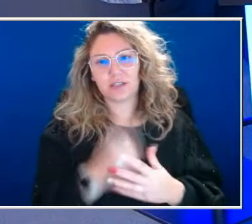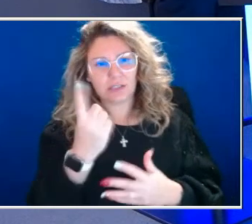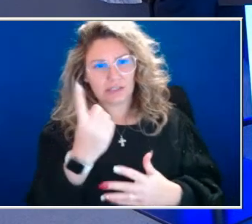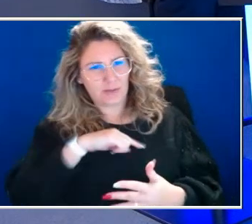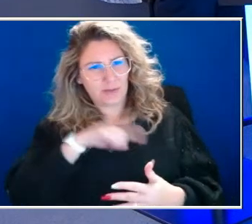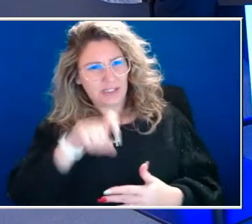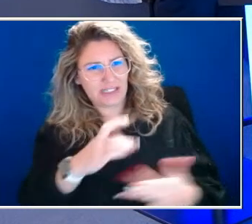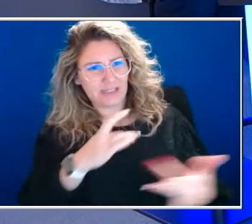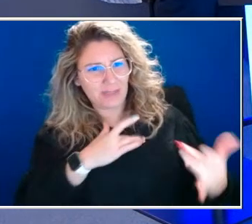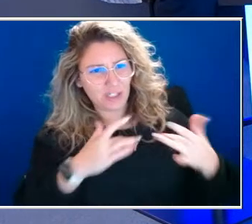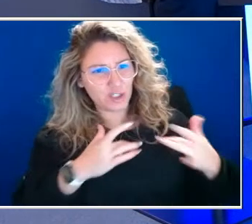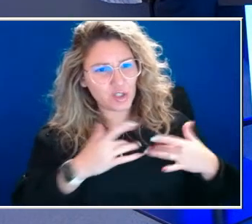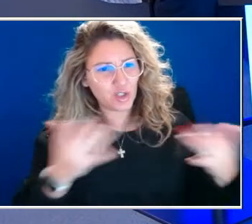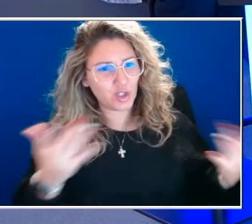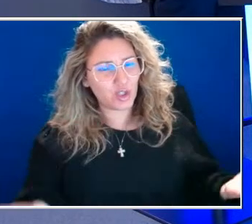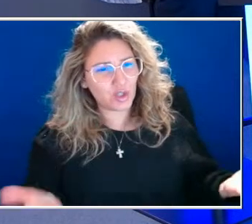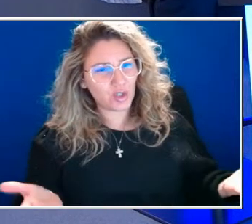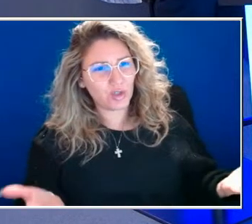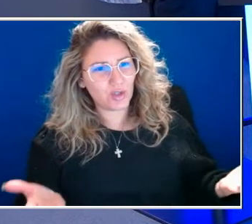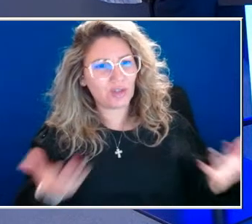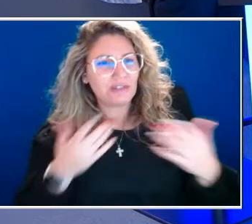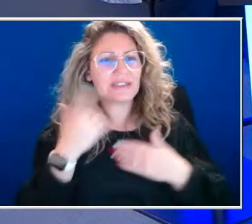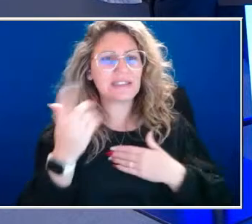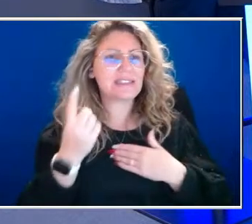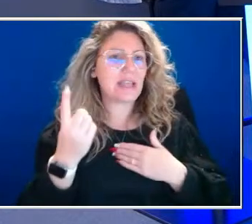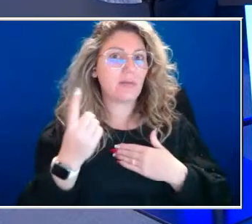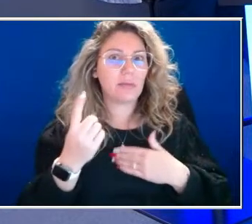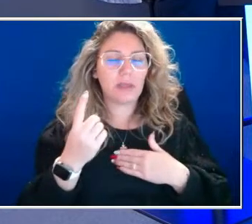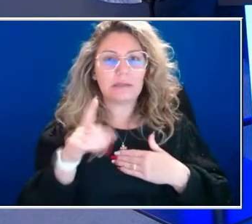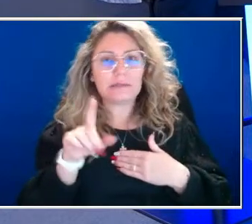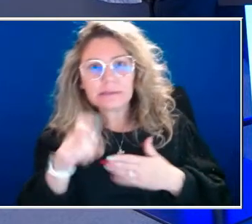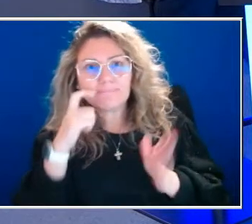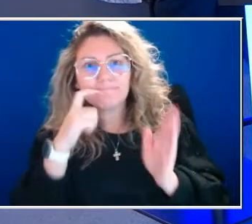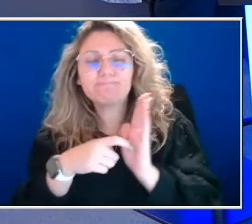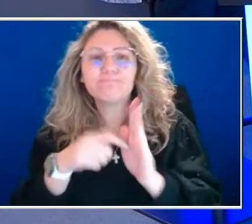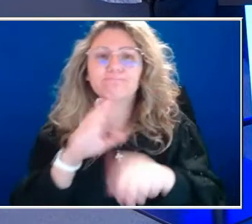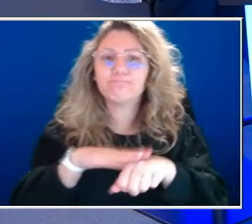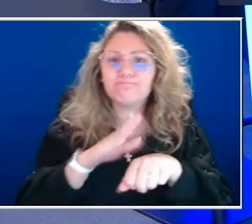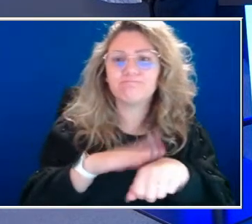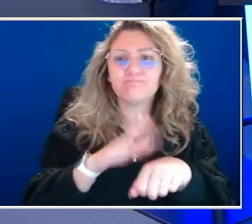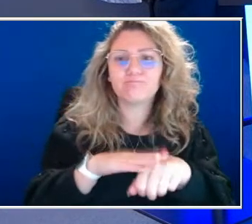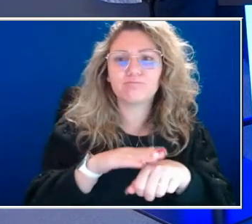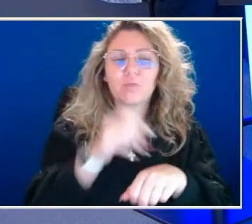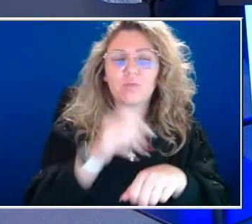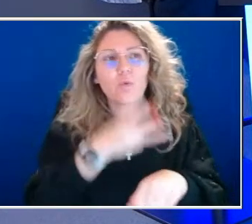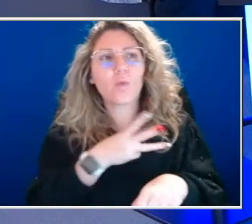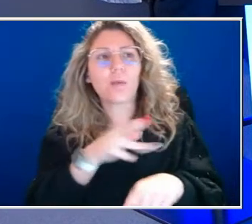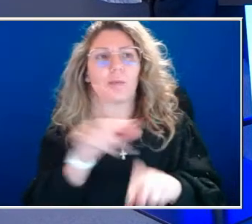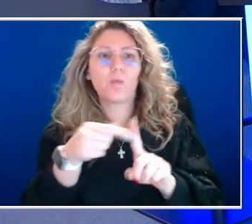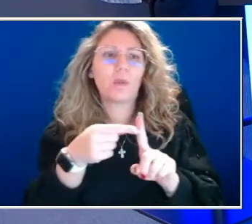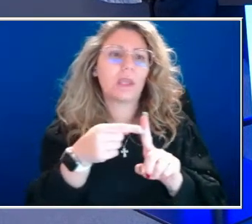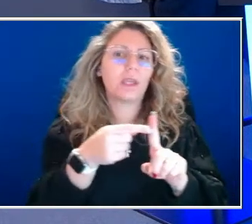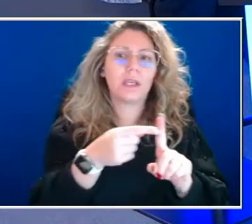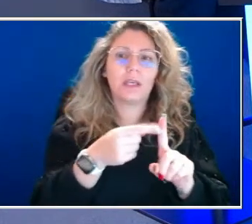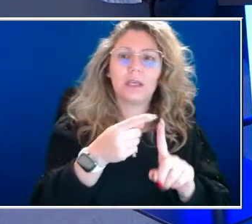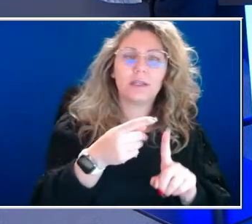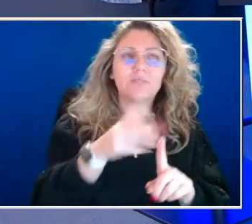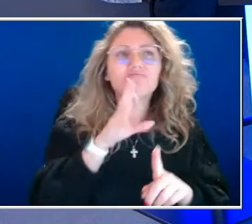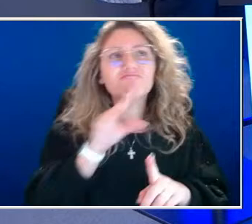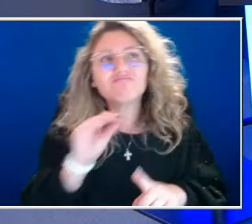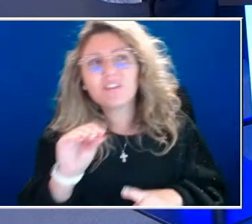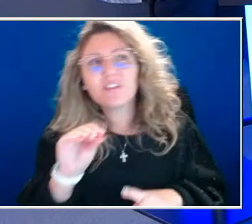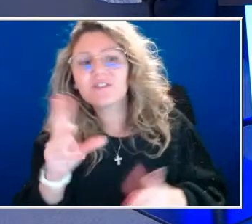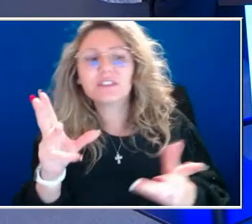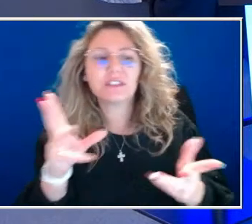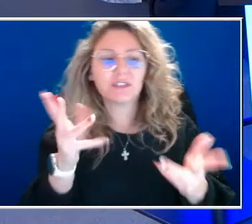about? Is that something to be now on the radar for women as they head into those years, get to be 50, we know that's